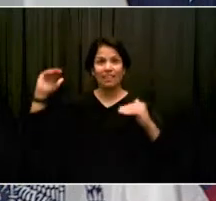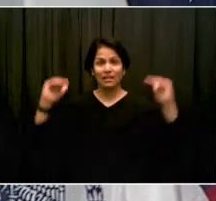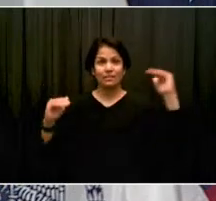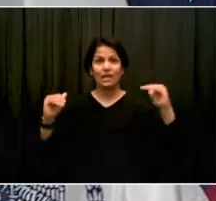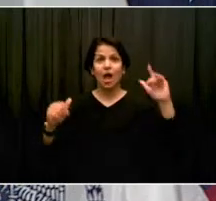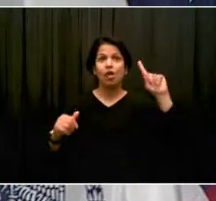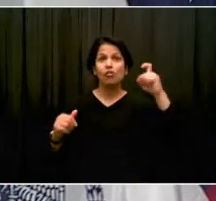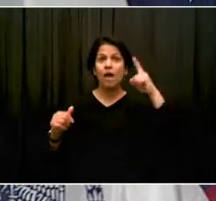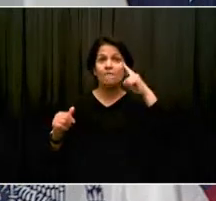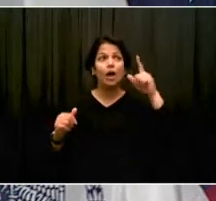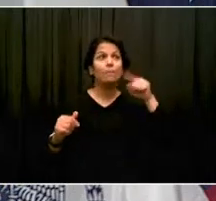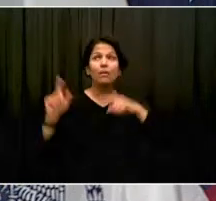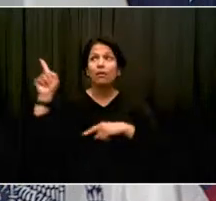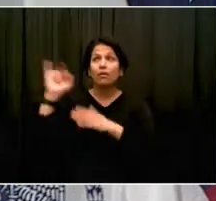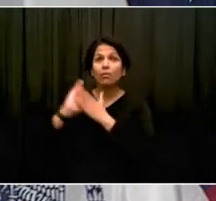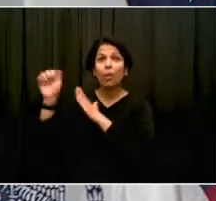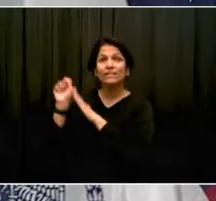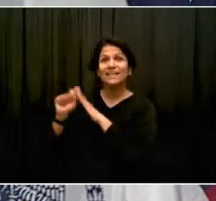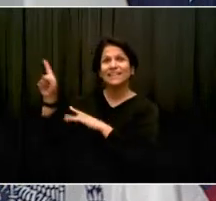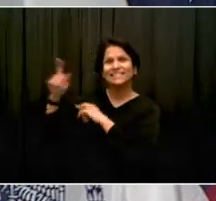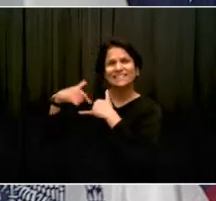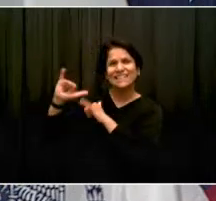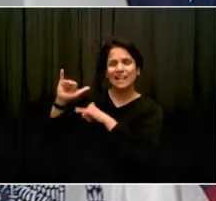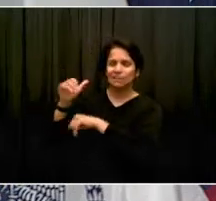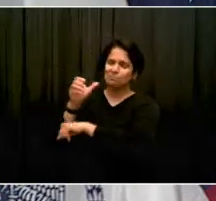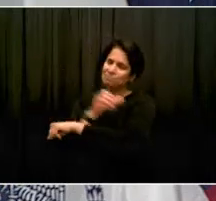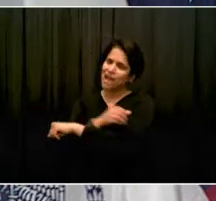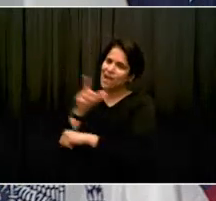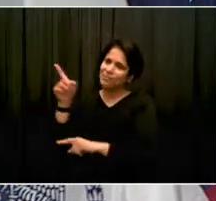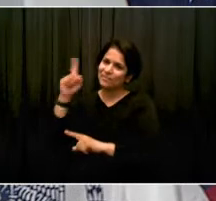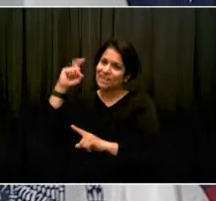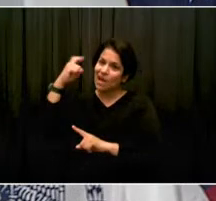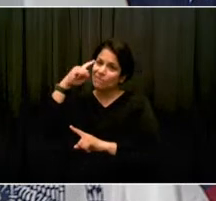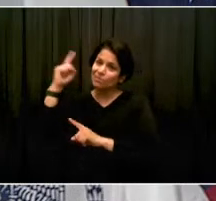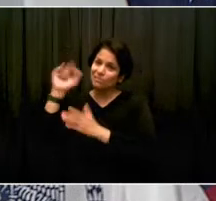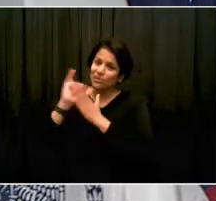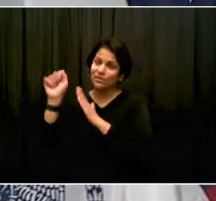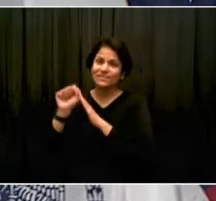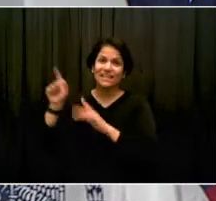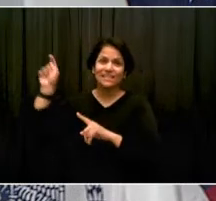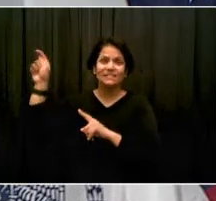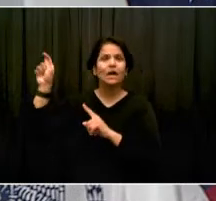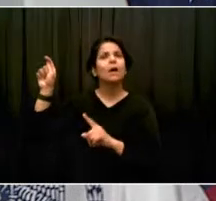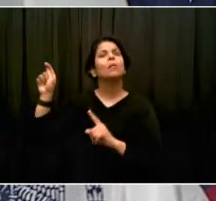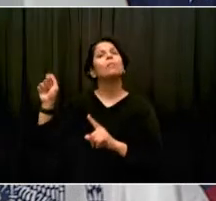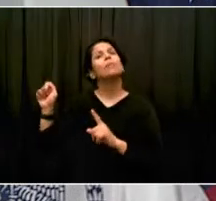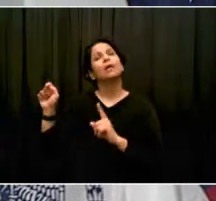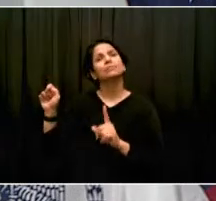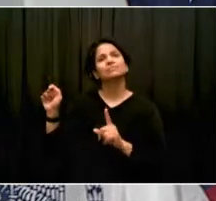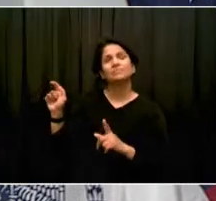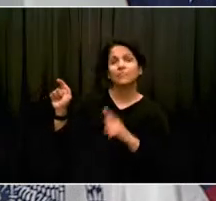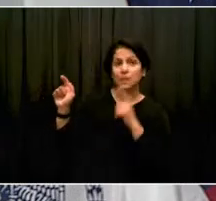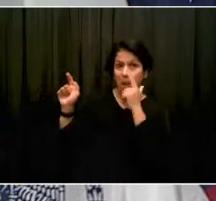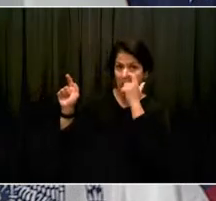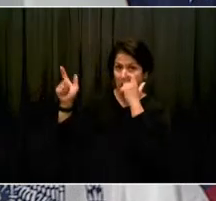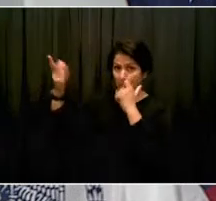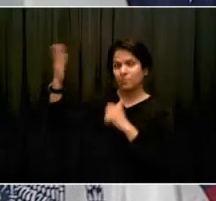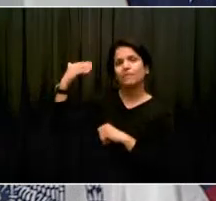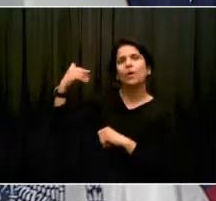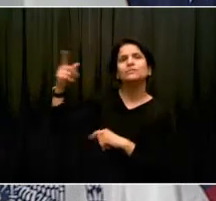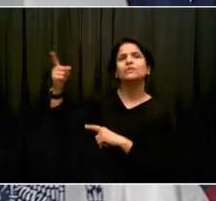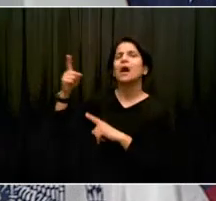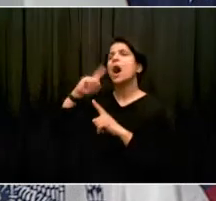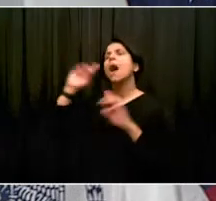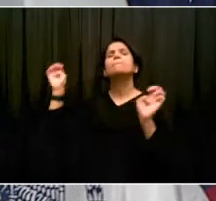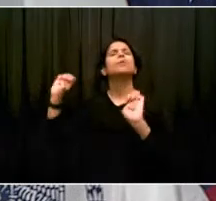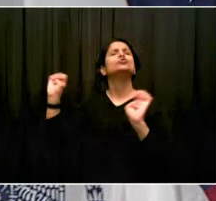the decrees that he issued. They still stand according to the legislature's